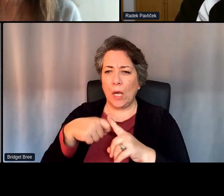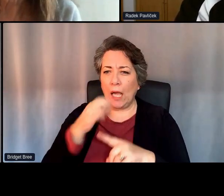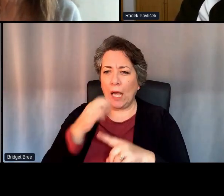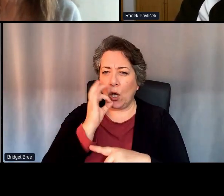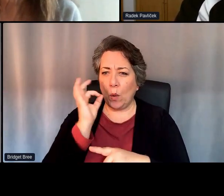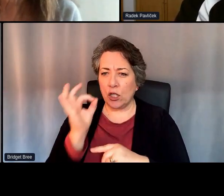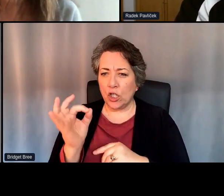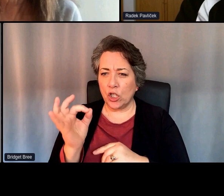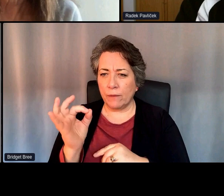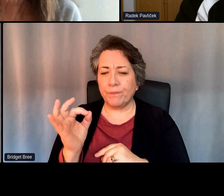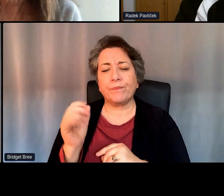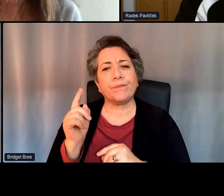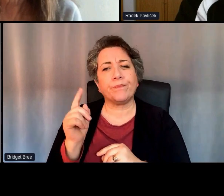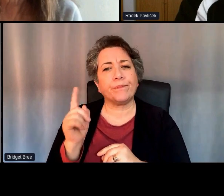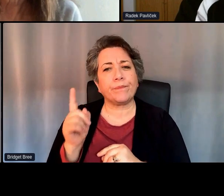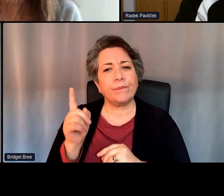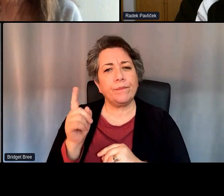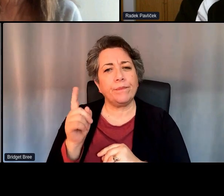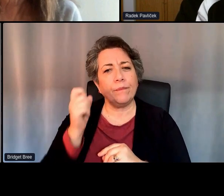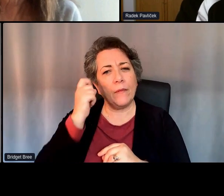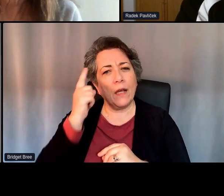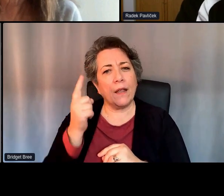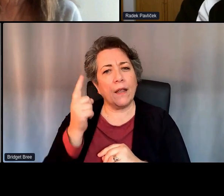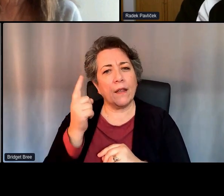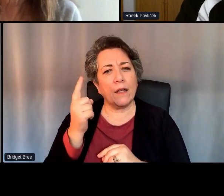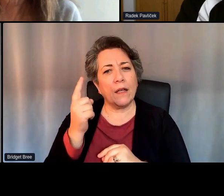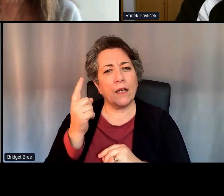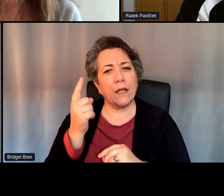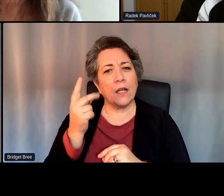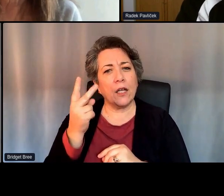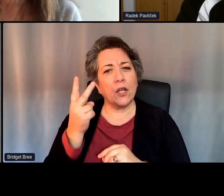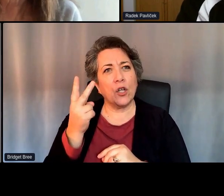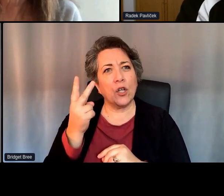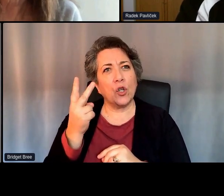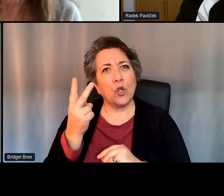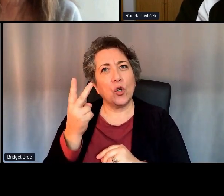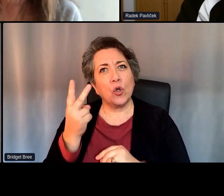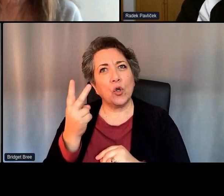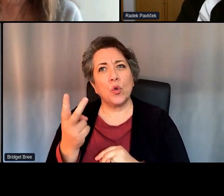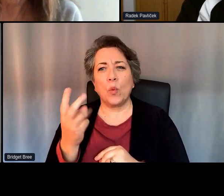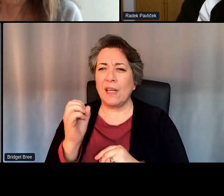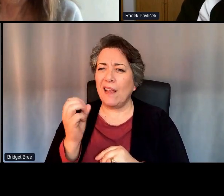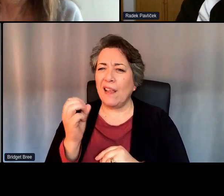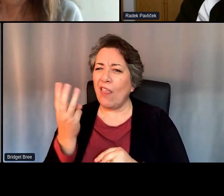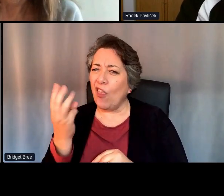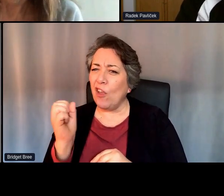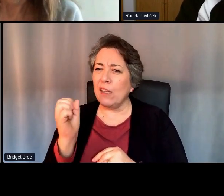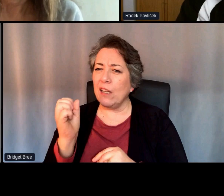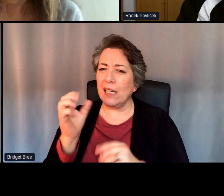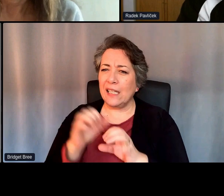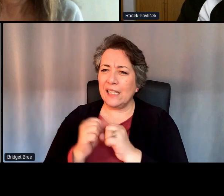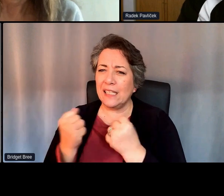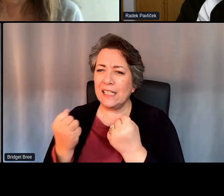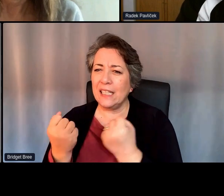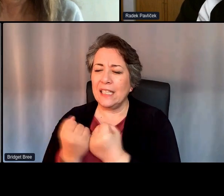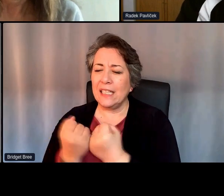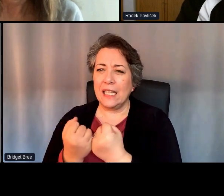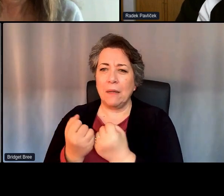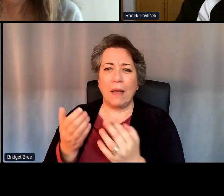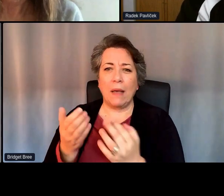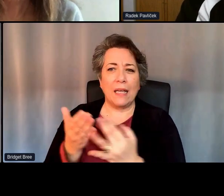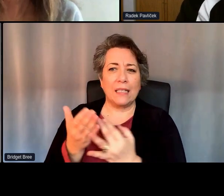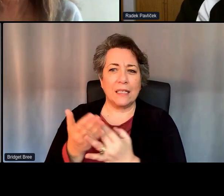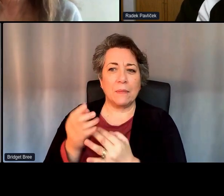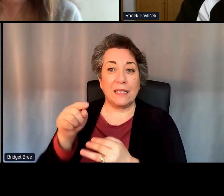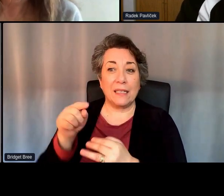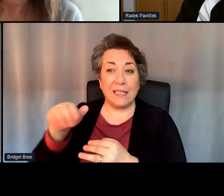have, I think, a 20-30 people accessibility team in the UK, and all of them are IAAP certified around the way of